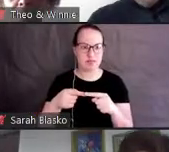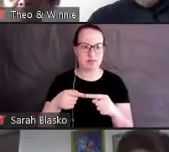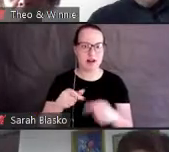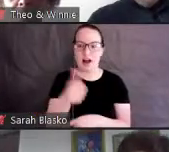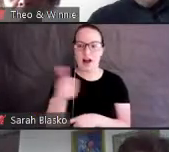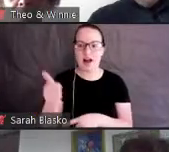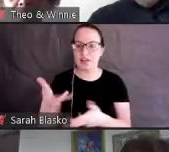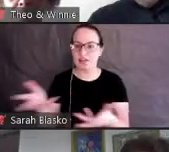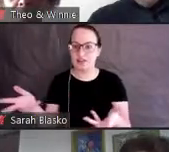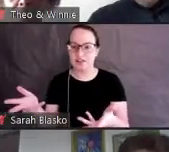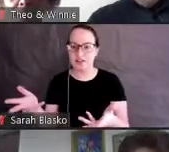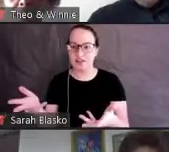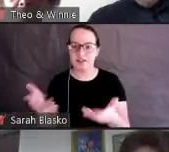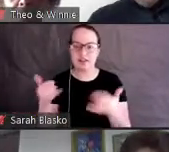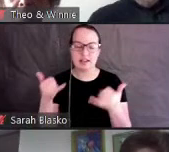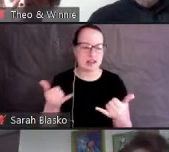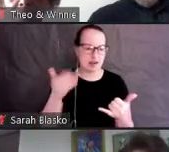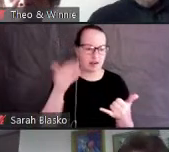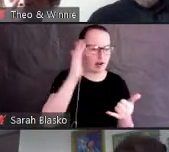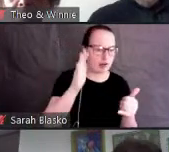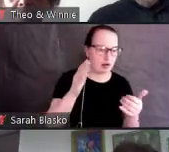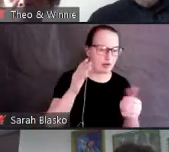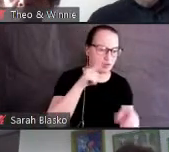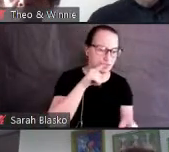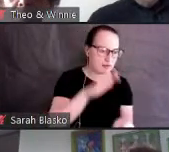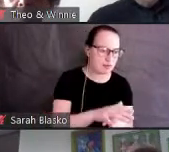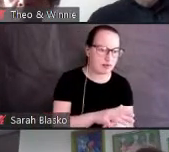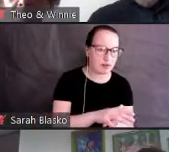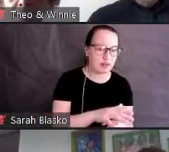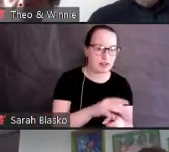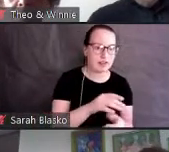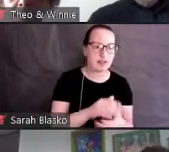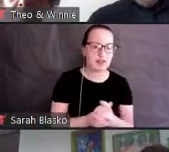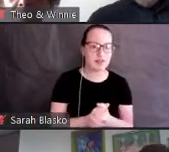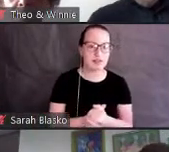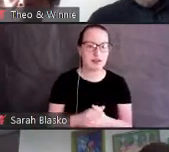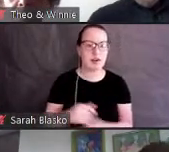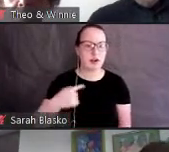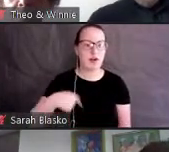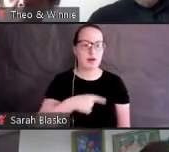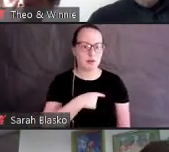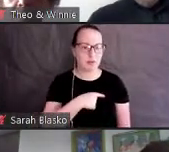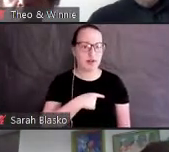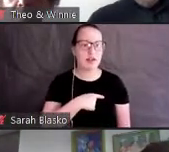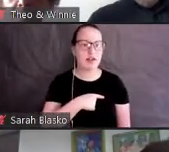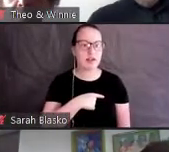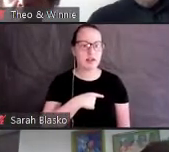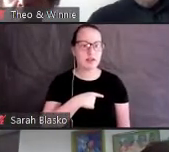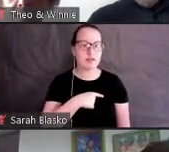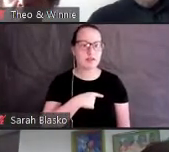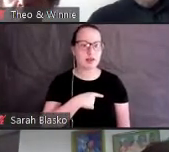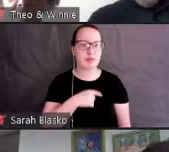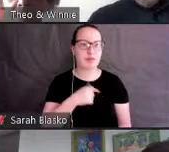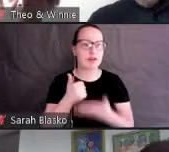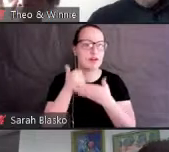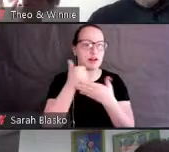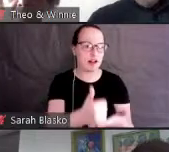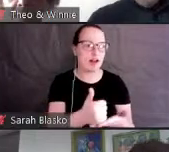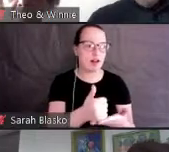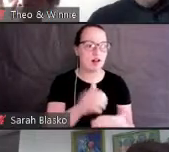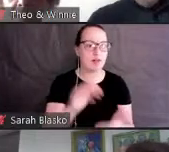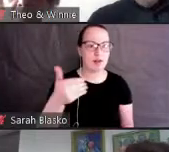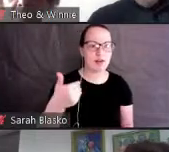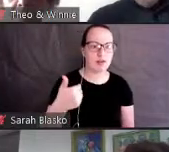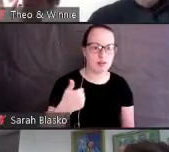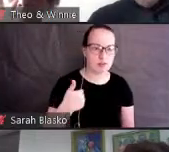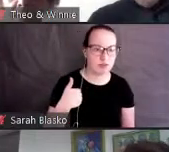believe. We are going to claim souls that had been owned by the